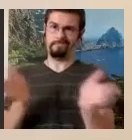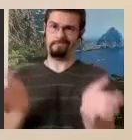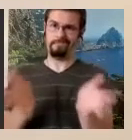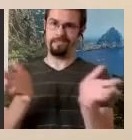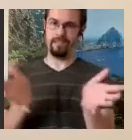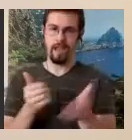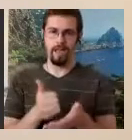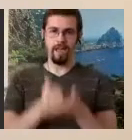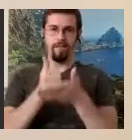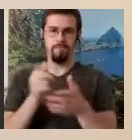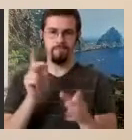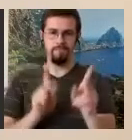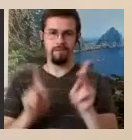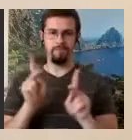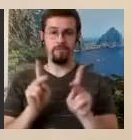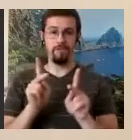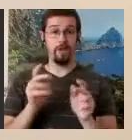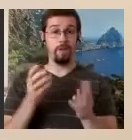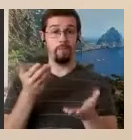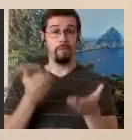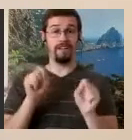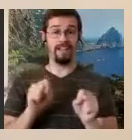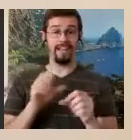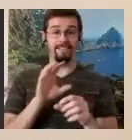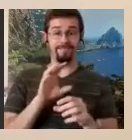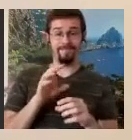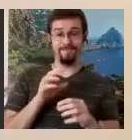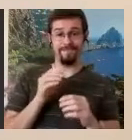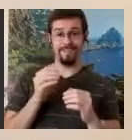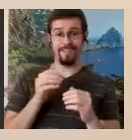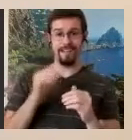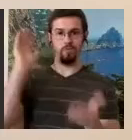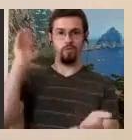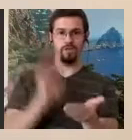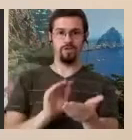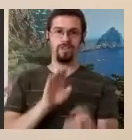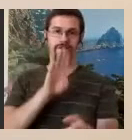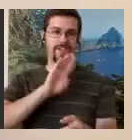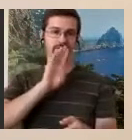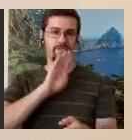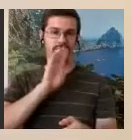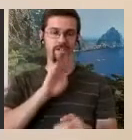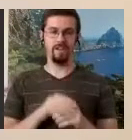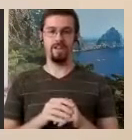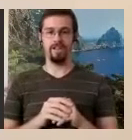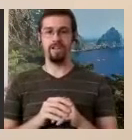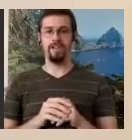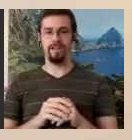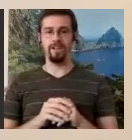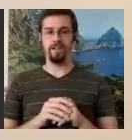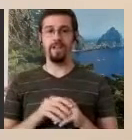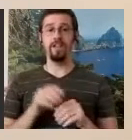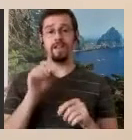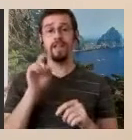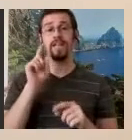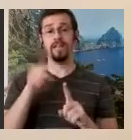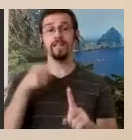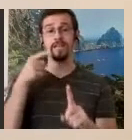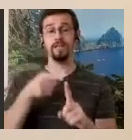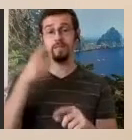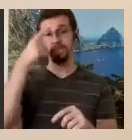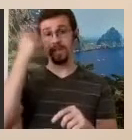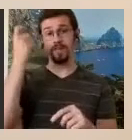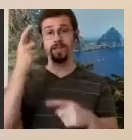can maybe create their documents with less frustration. Yes, especially because sign languages are minority